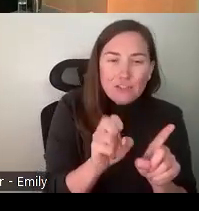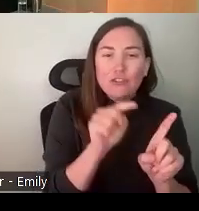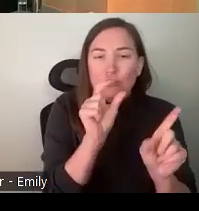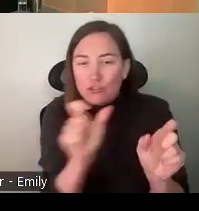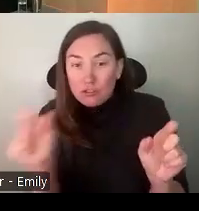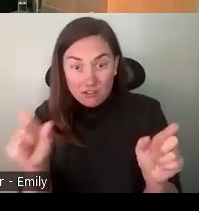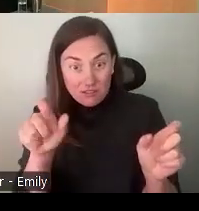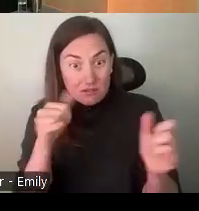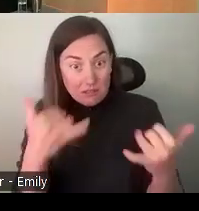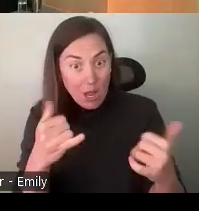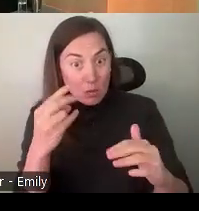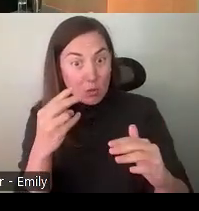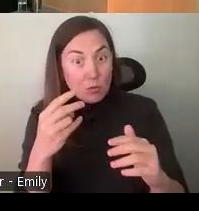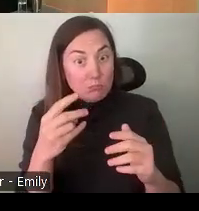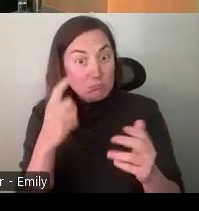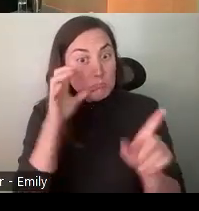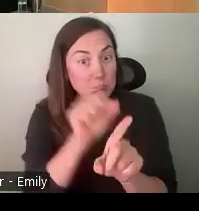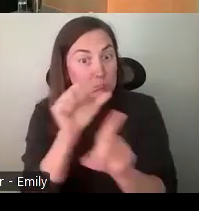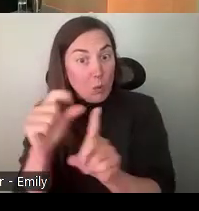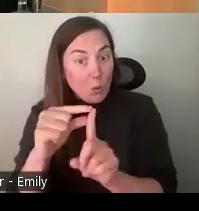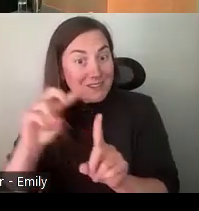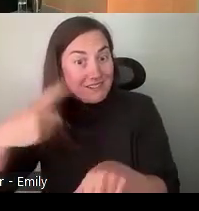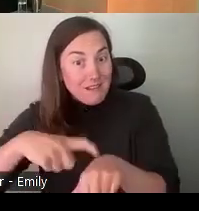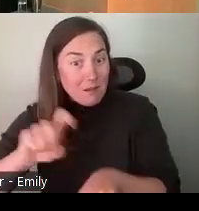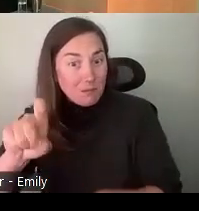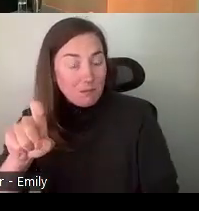Did any of you perceive words that second time?